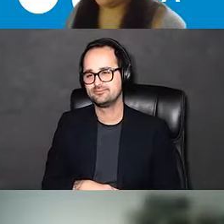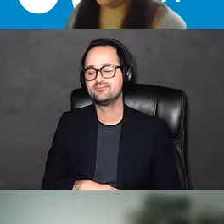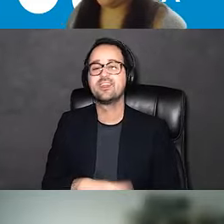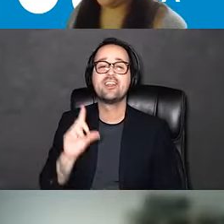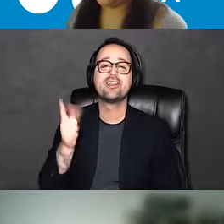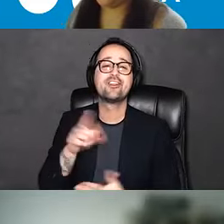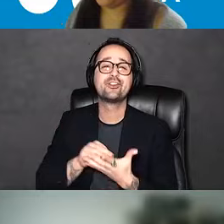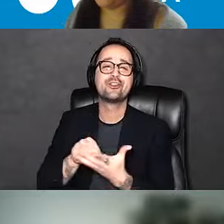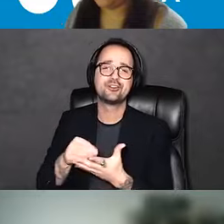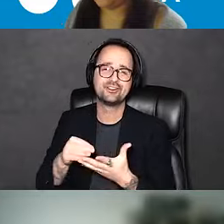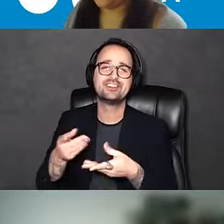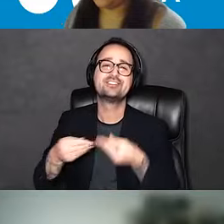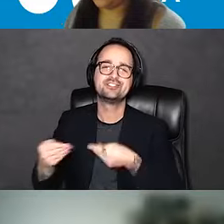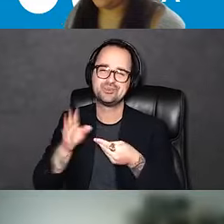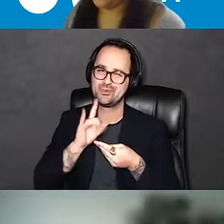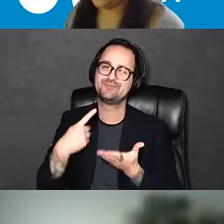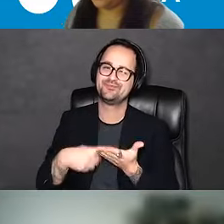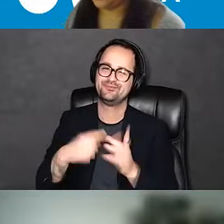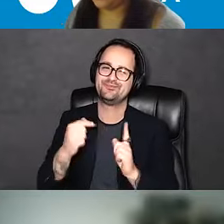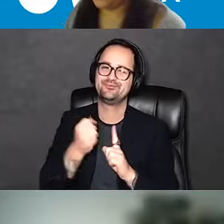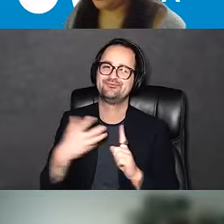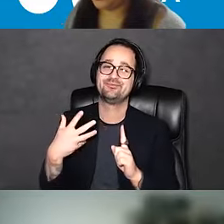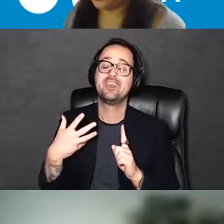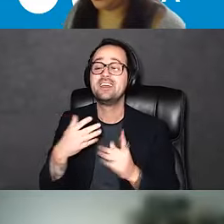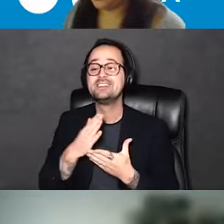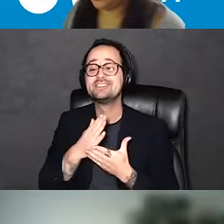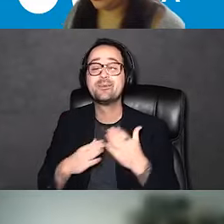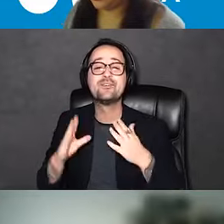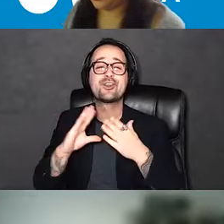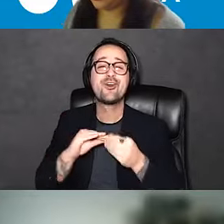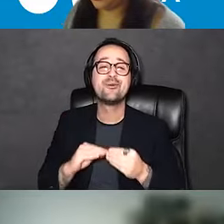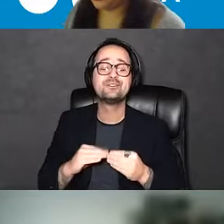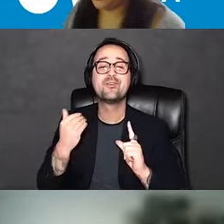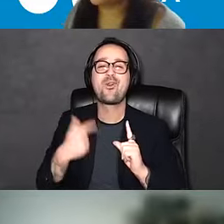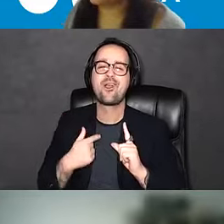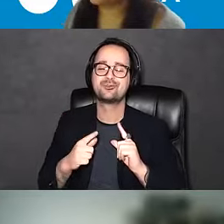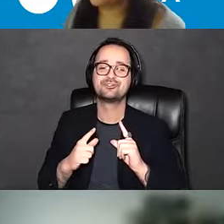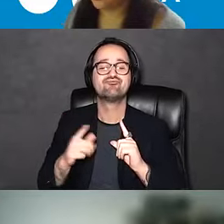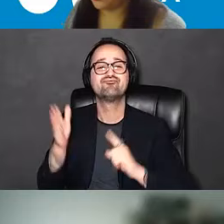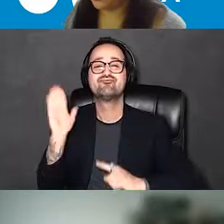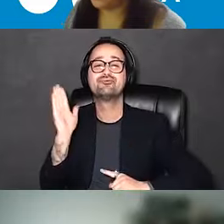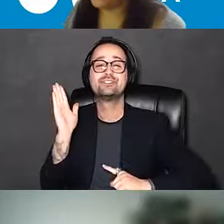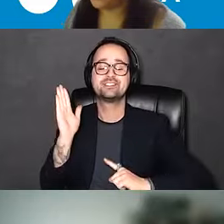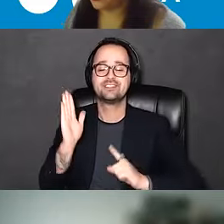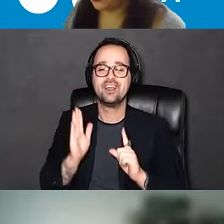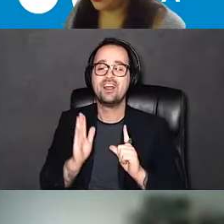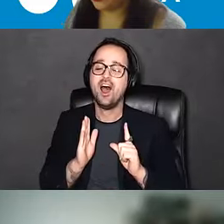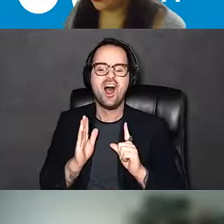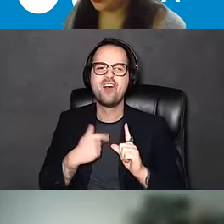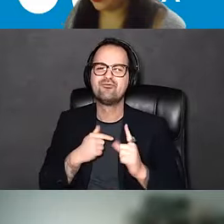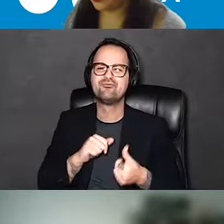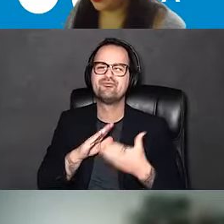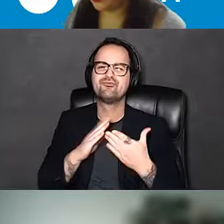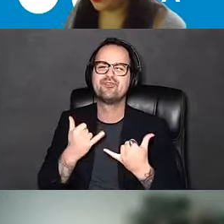exchange. And I'll just share some of the comments that came through as I was presenting, just while we're waiting to see some of the other questions come in, just